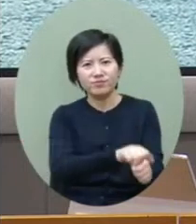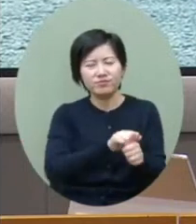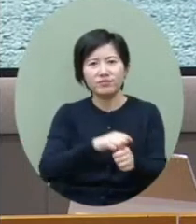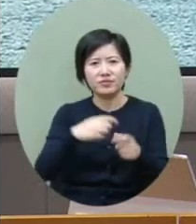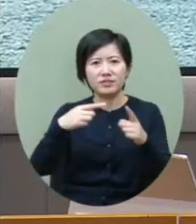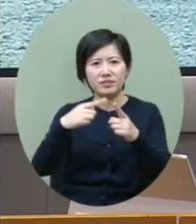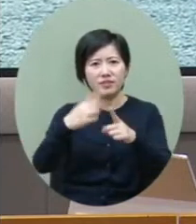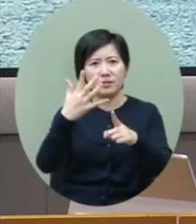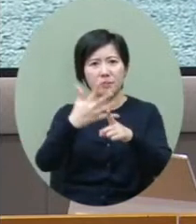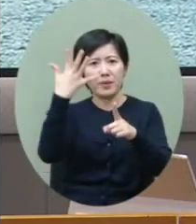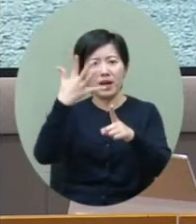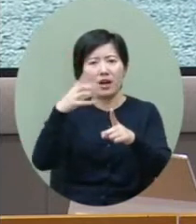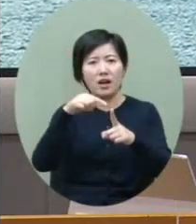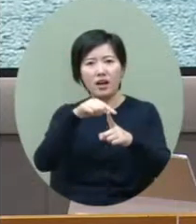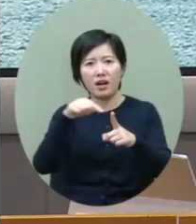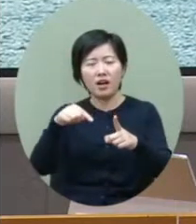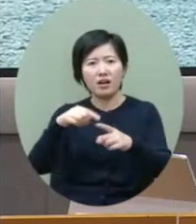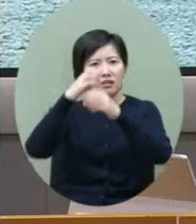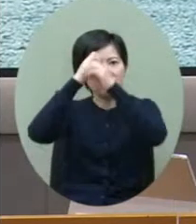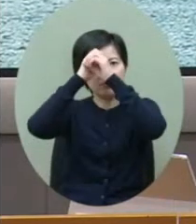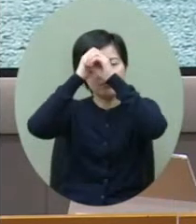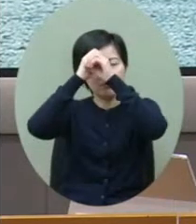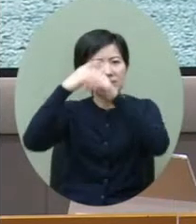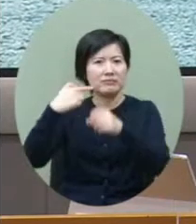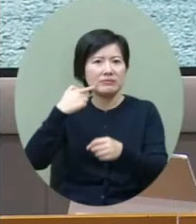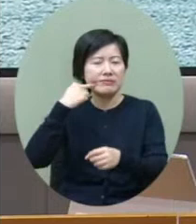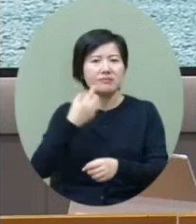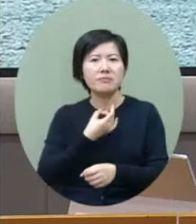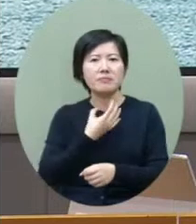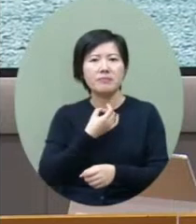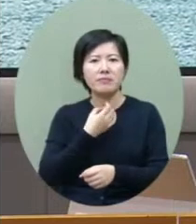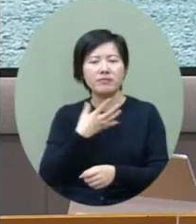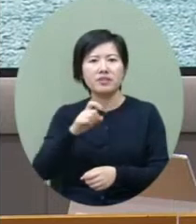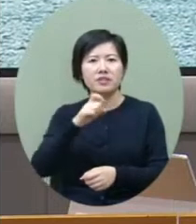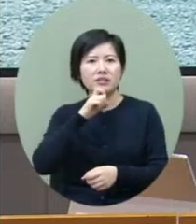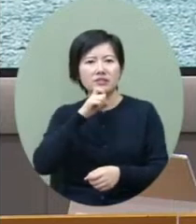Altogether, 15 people who didn't take the